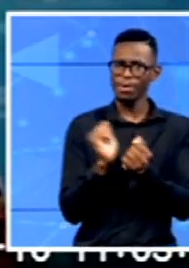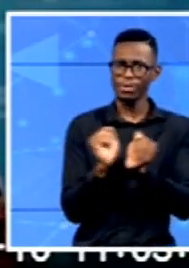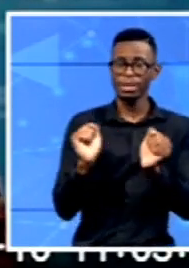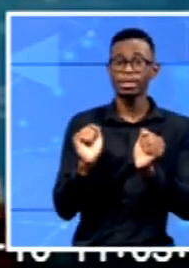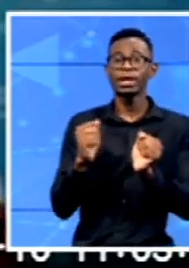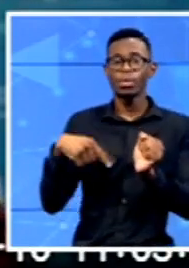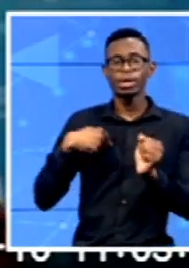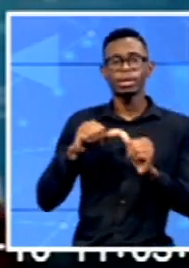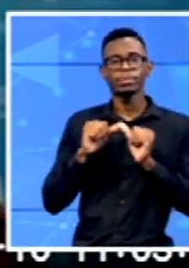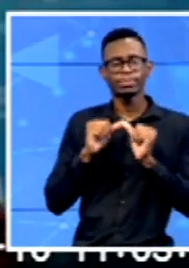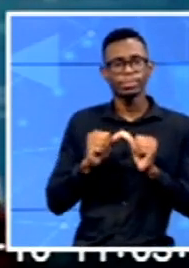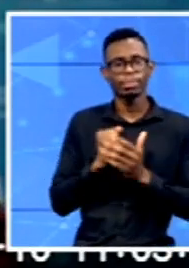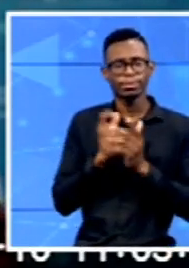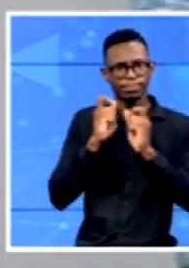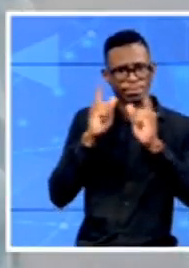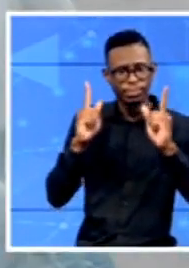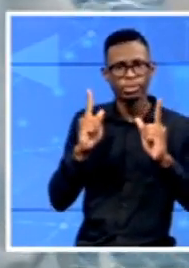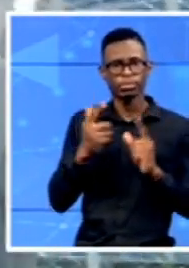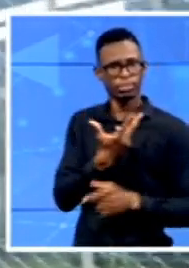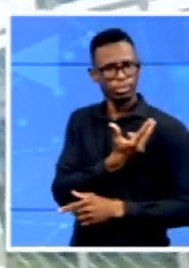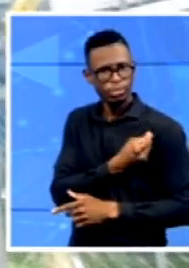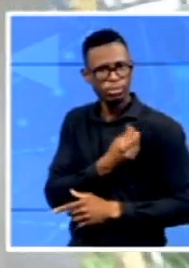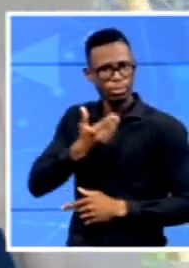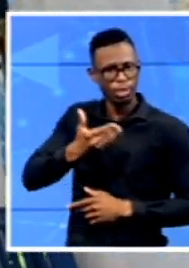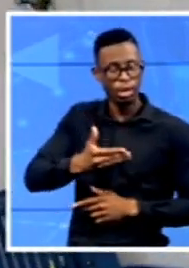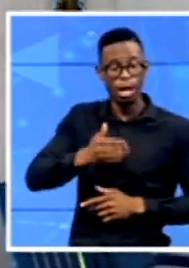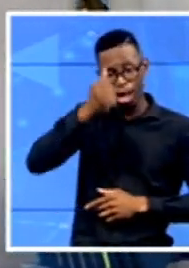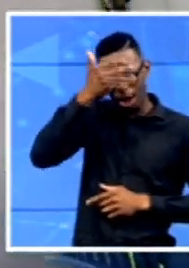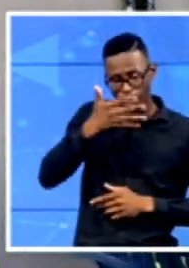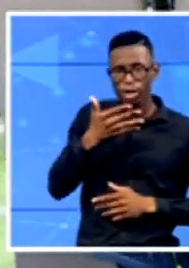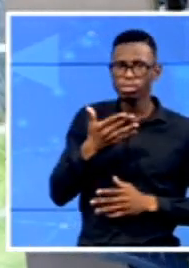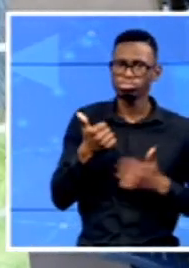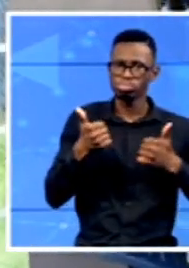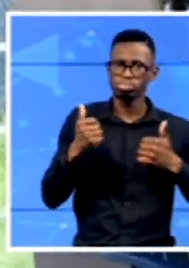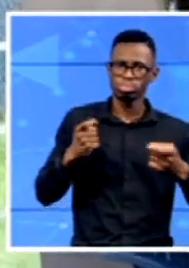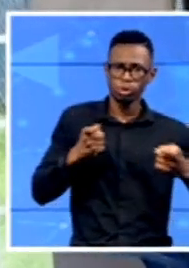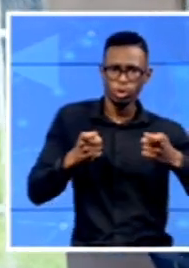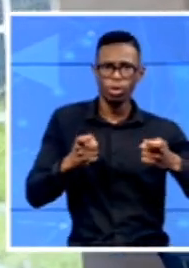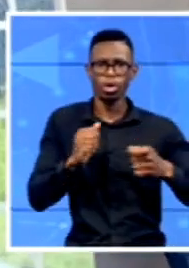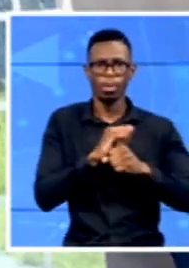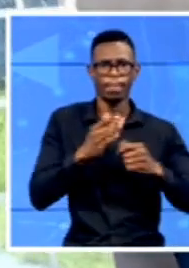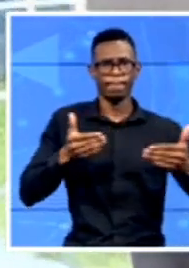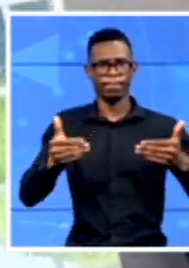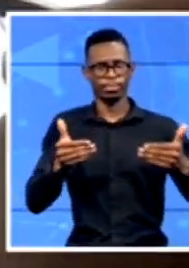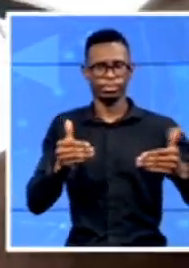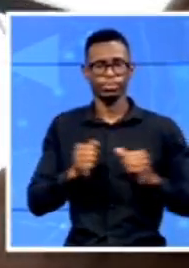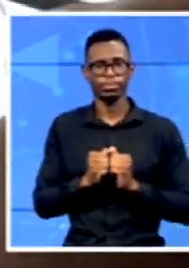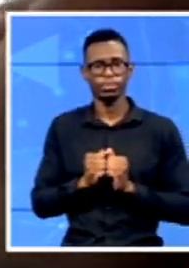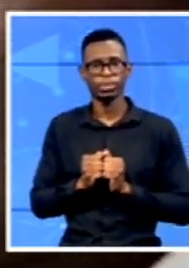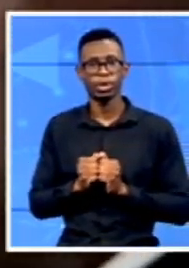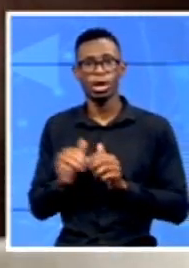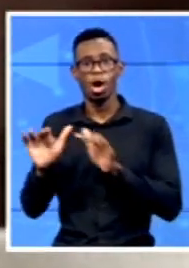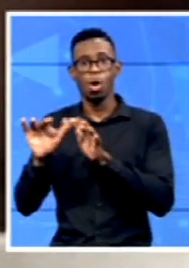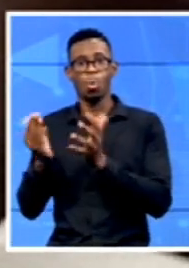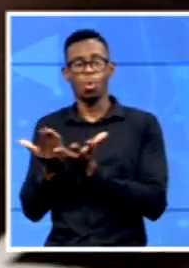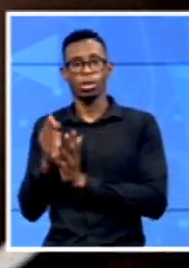is on track for controlling the pandemic. The World Bank estimates that the COVID-19 pandemic pushed up to 40 million people